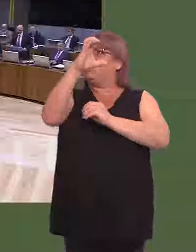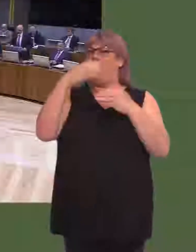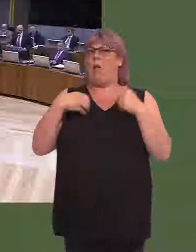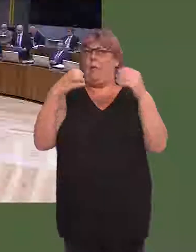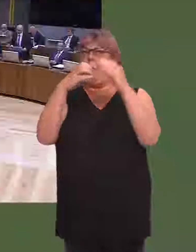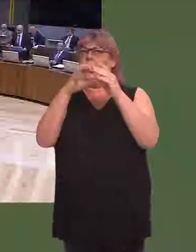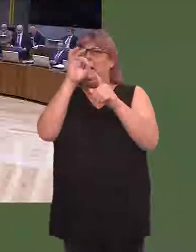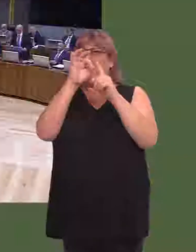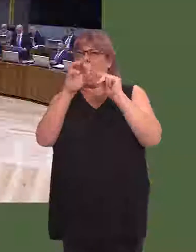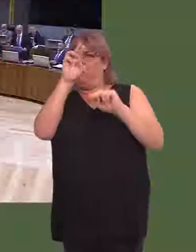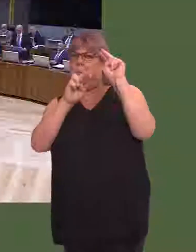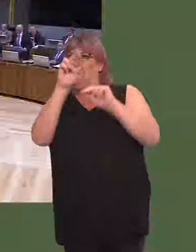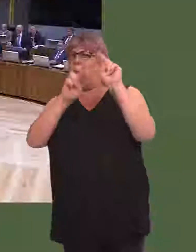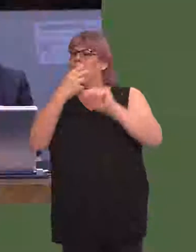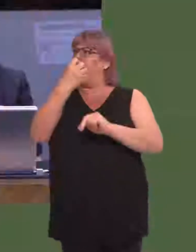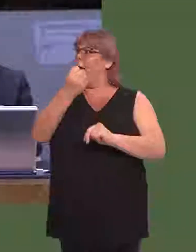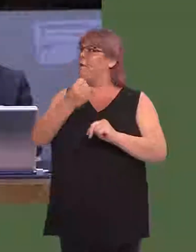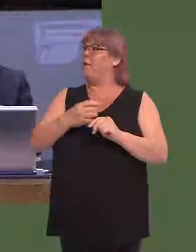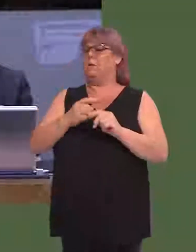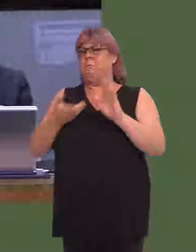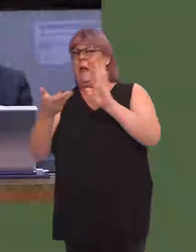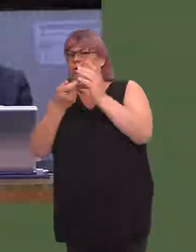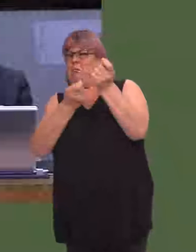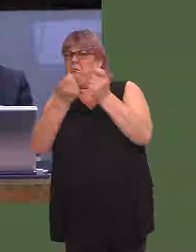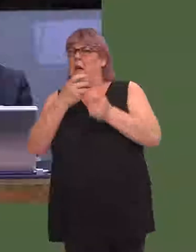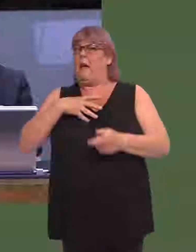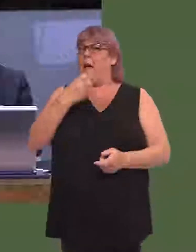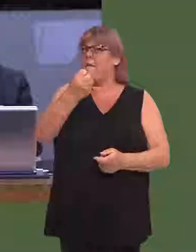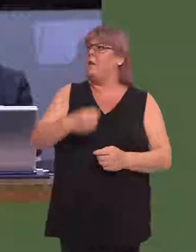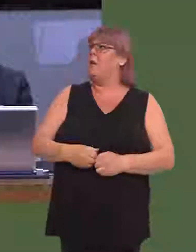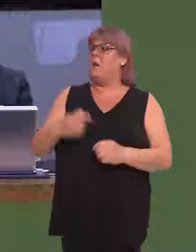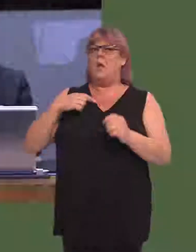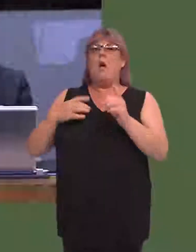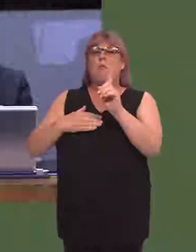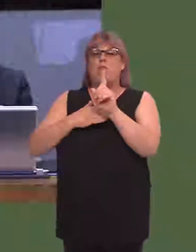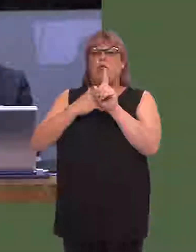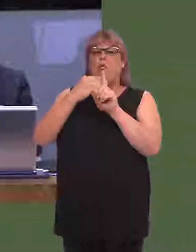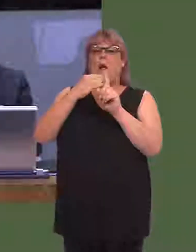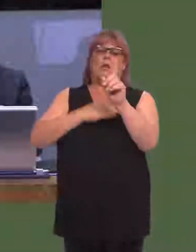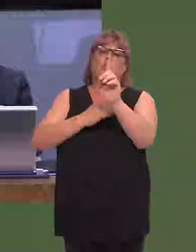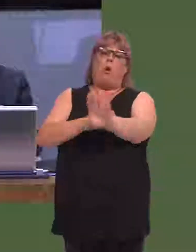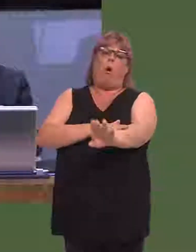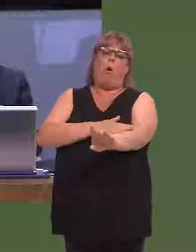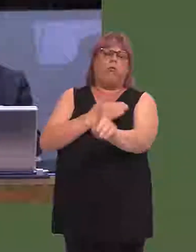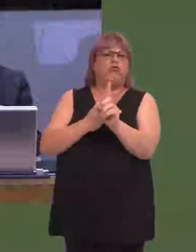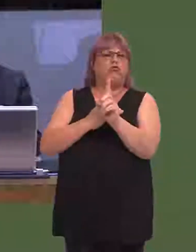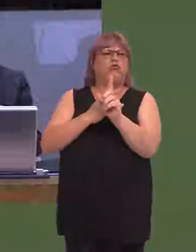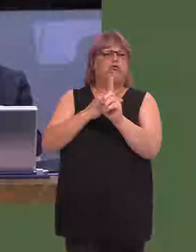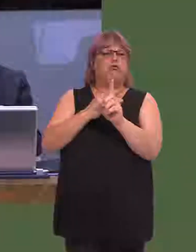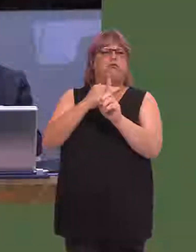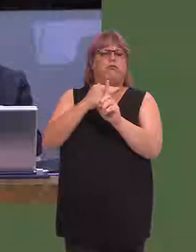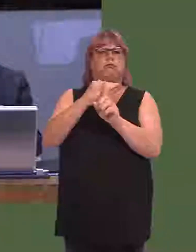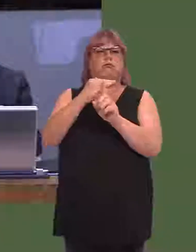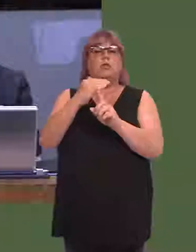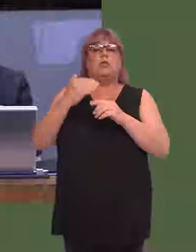Betsy Cadwaladr Health Board in special measures, and the Ockenden report has shown that over that period, progress has been slow and